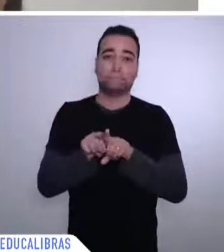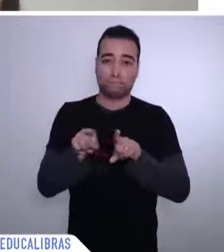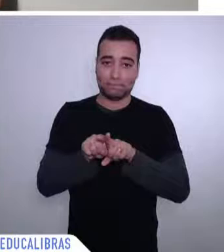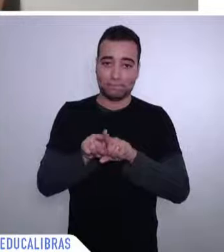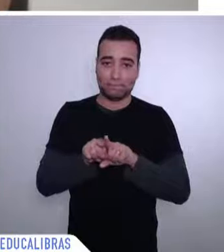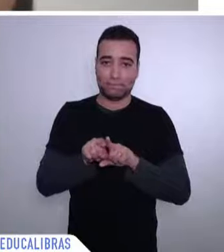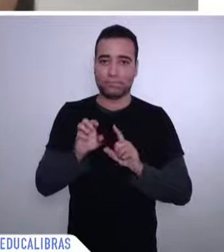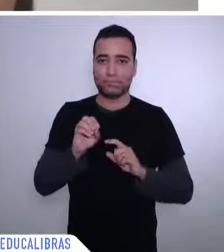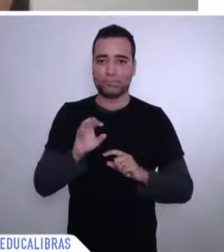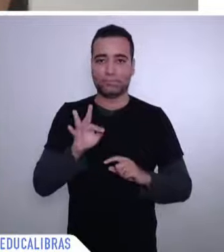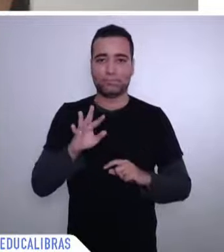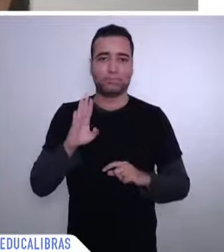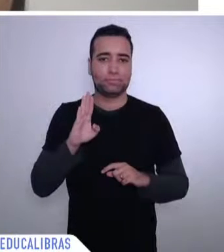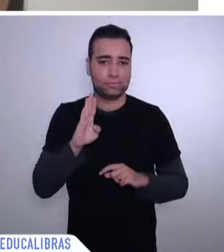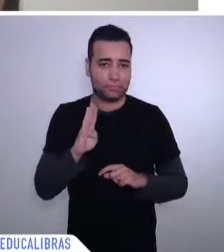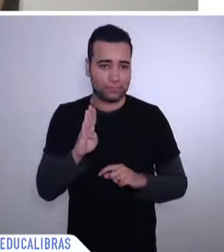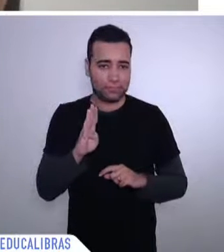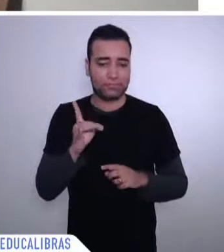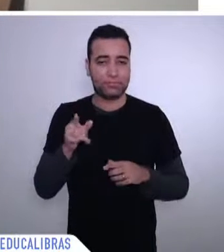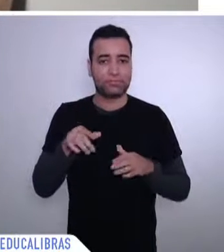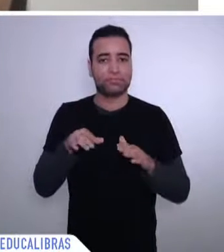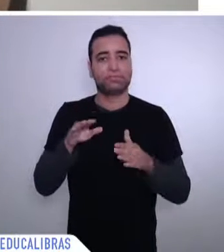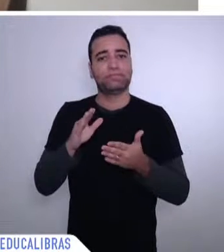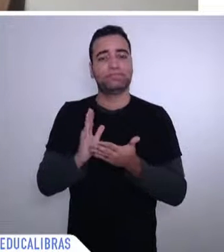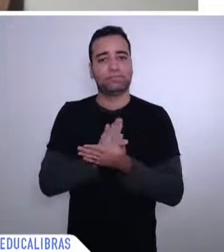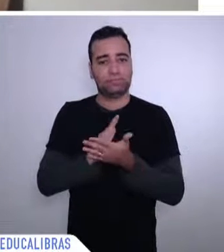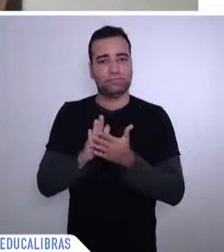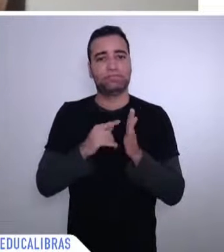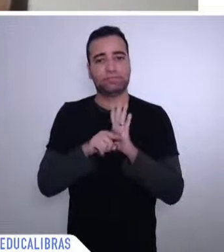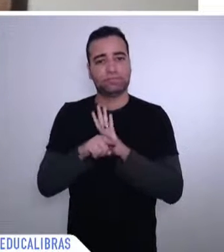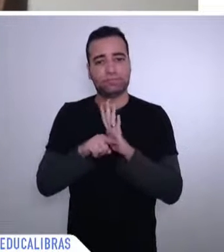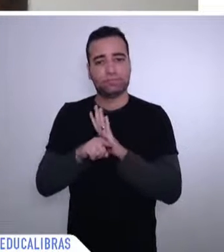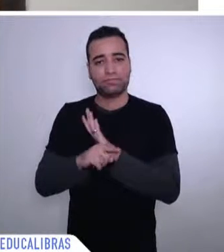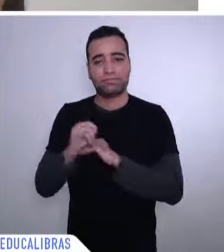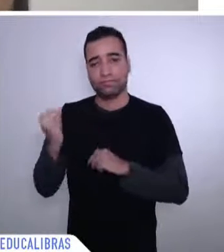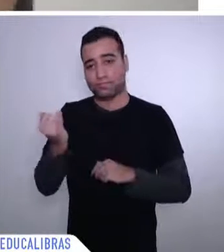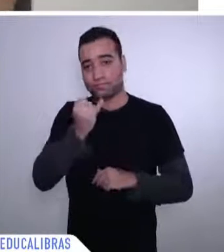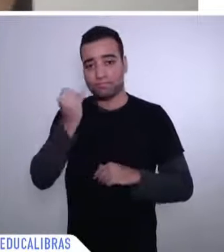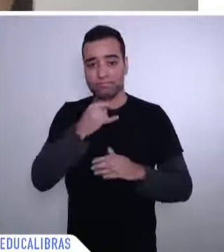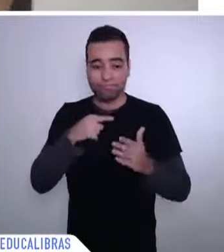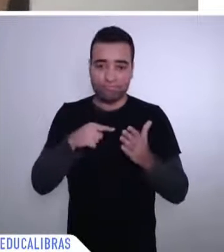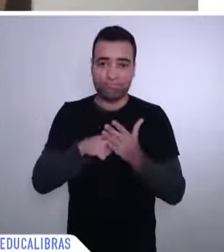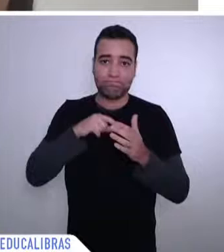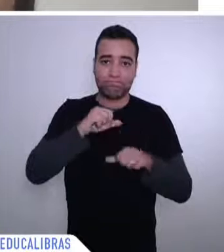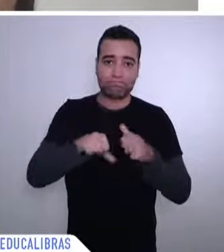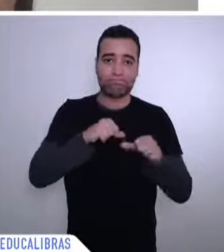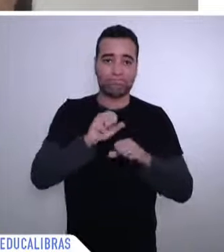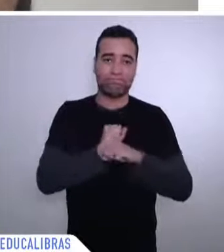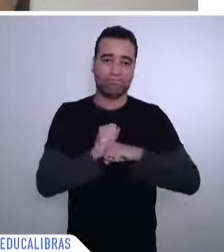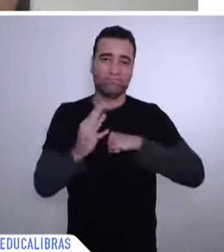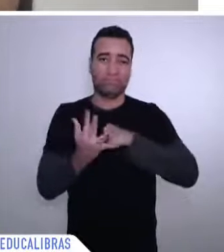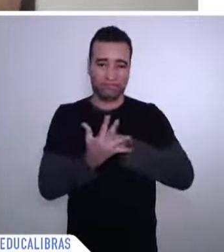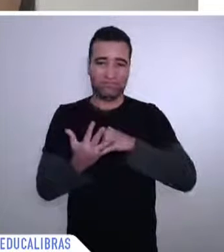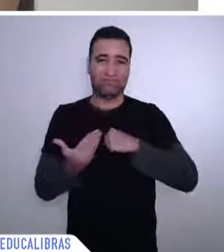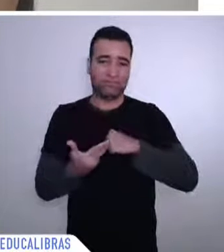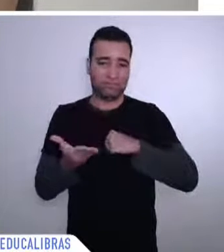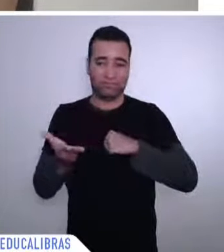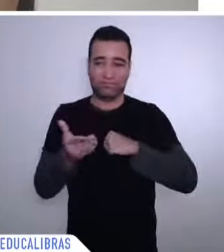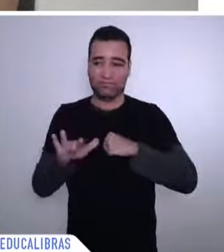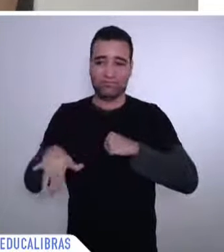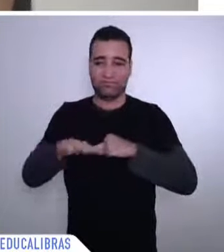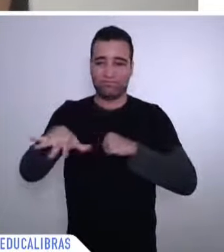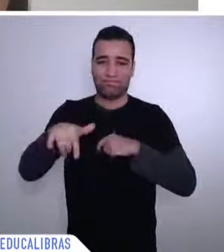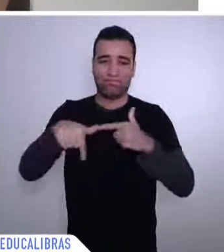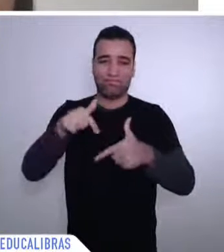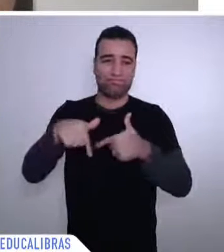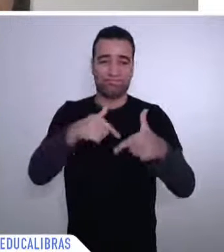on the impact of the COVID crisis on low-skilled workers, young people, women. So if you could share